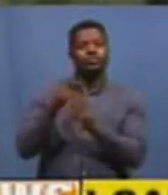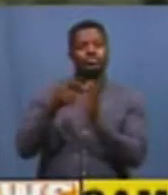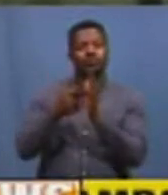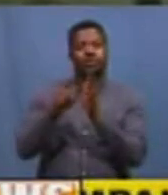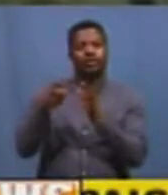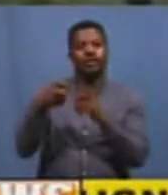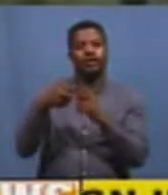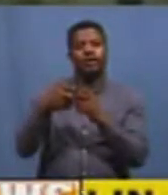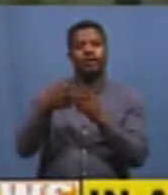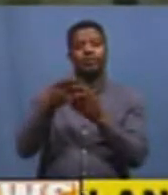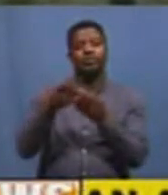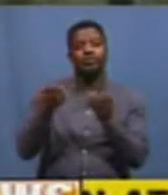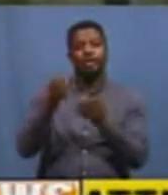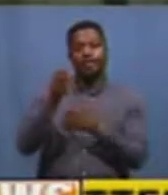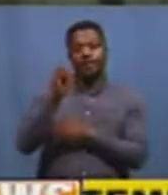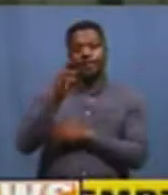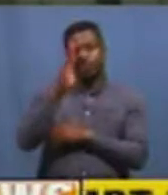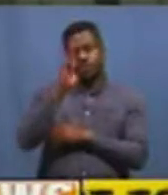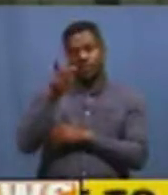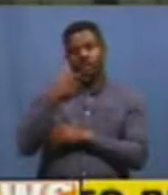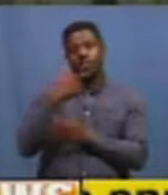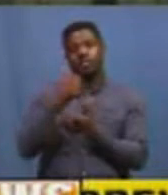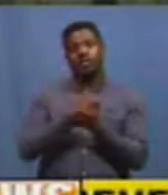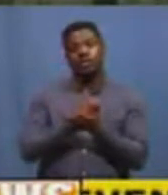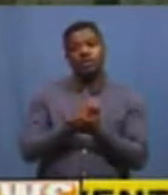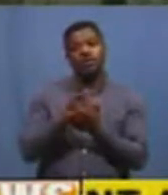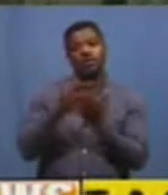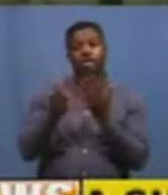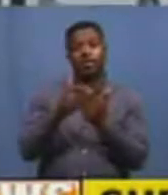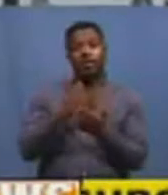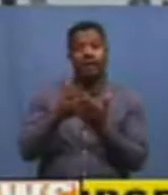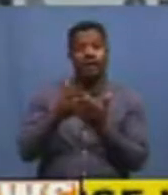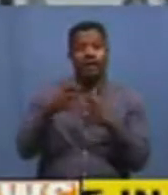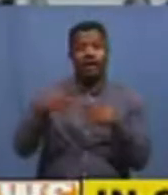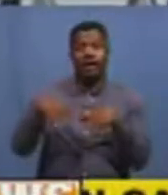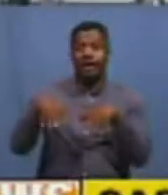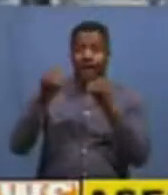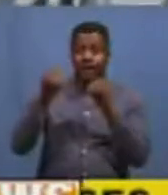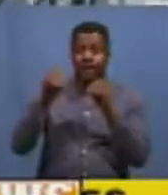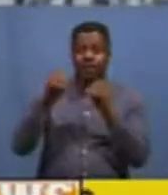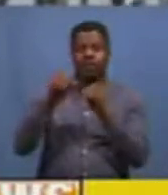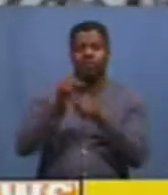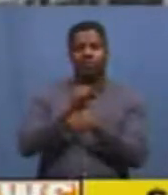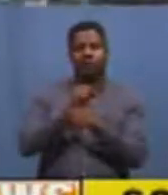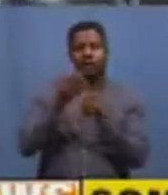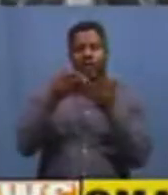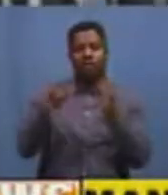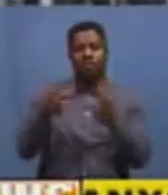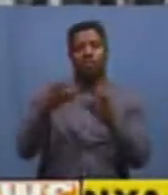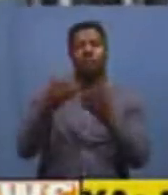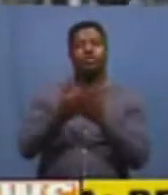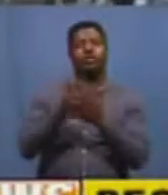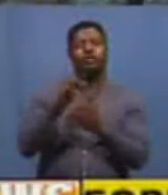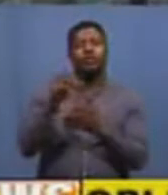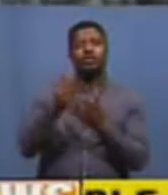up power supply. Mr. Apo said, whenever there is a power cut, the company loses millions of Ghana